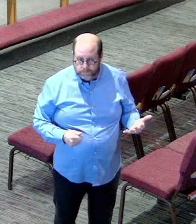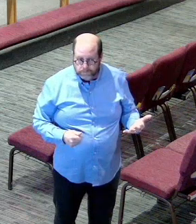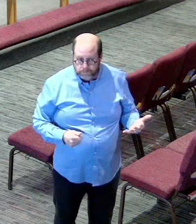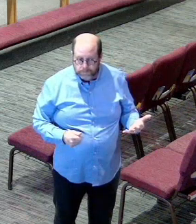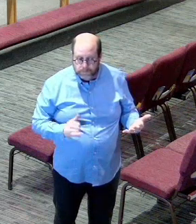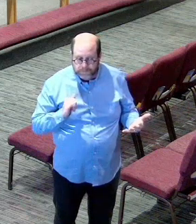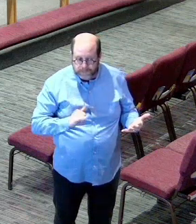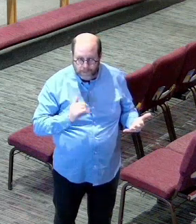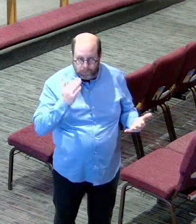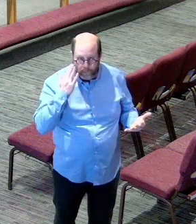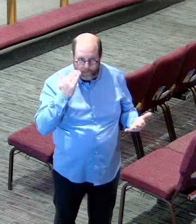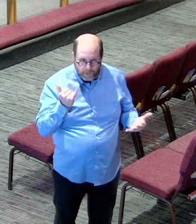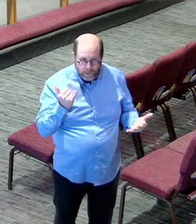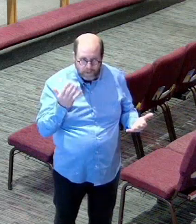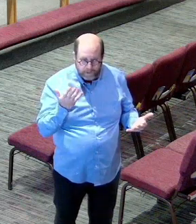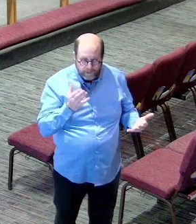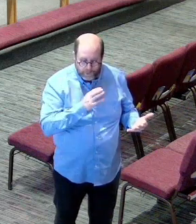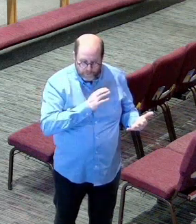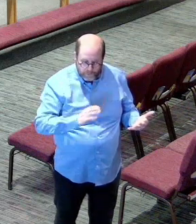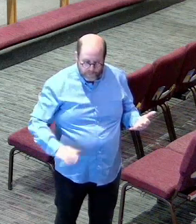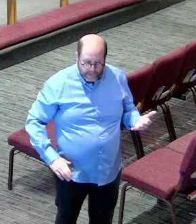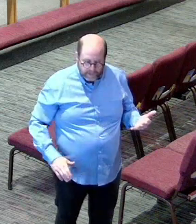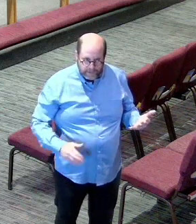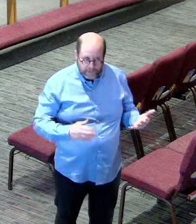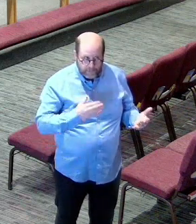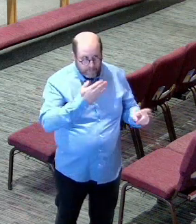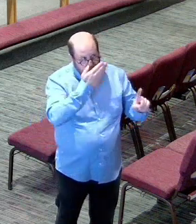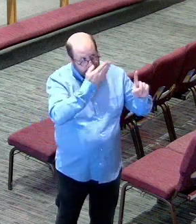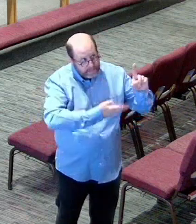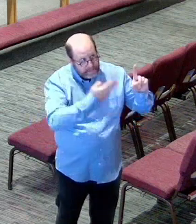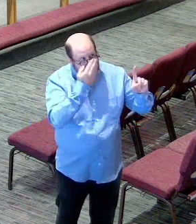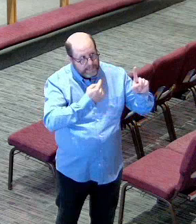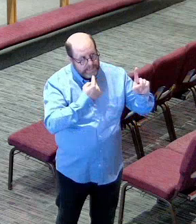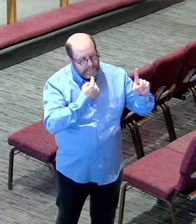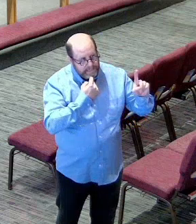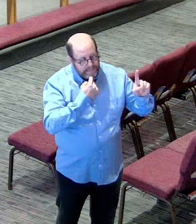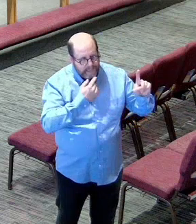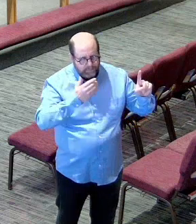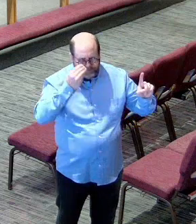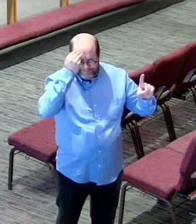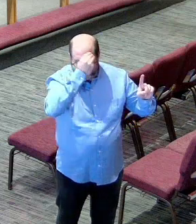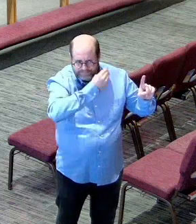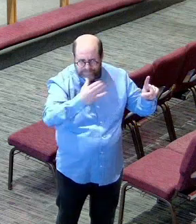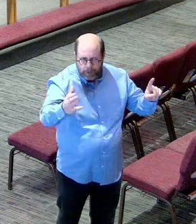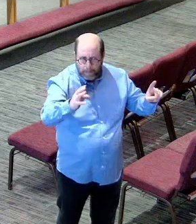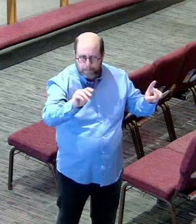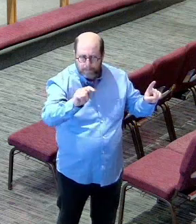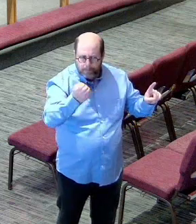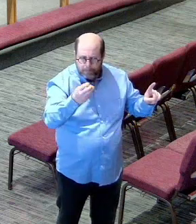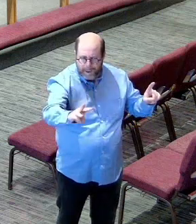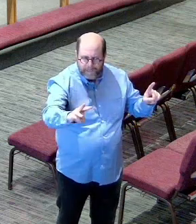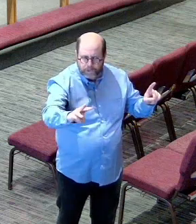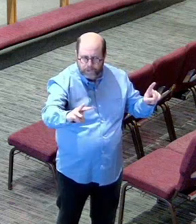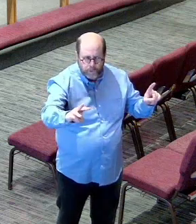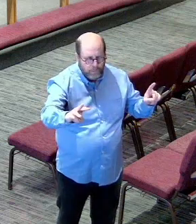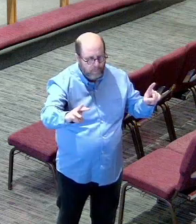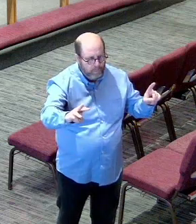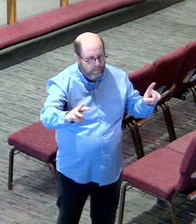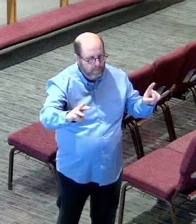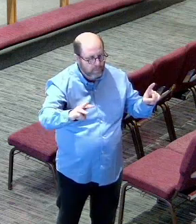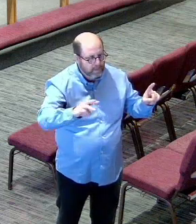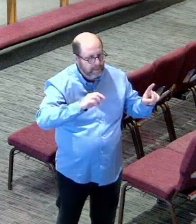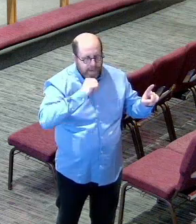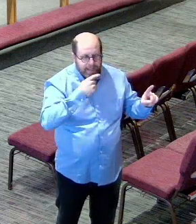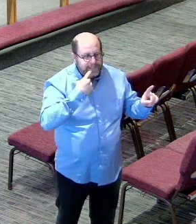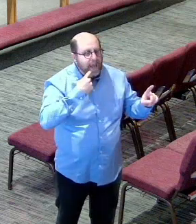That is why Christ, when he spoke the words of the Great Commission in Matthew's Gospel, didn't just say,